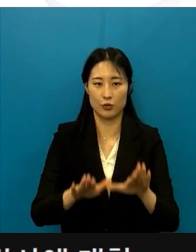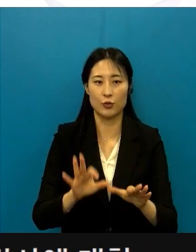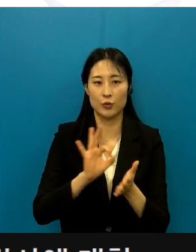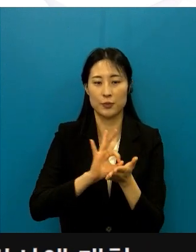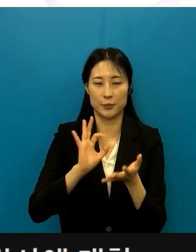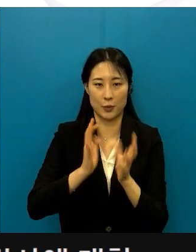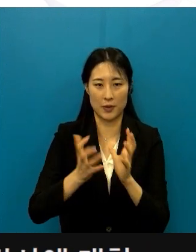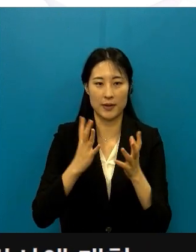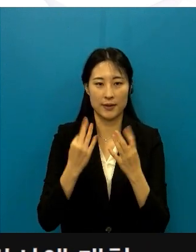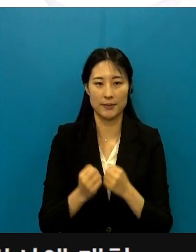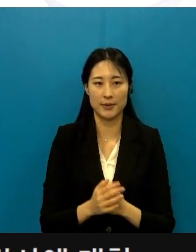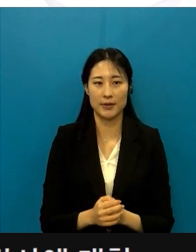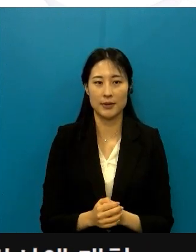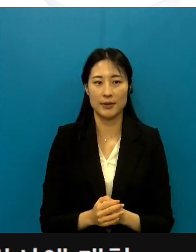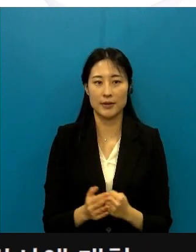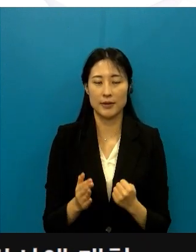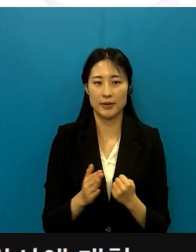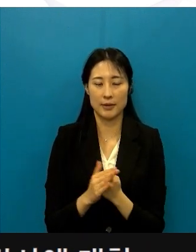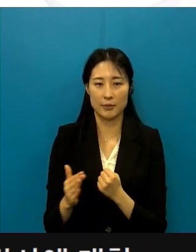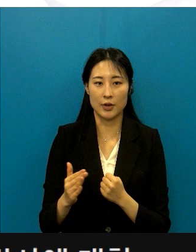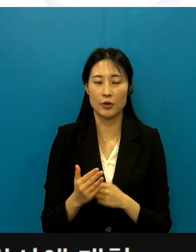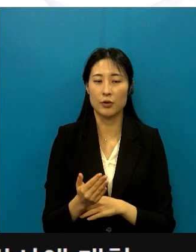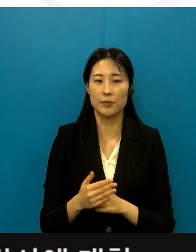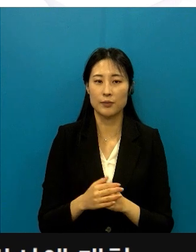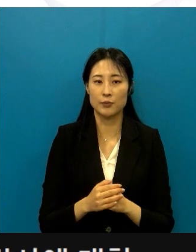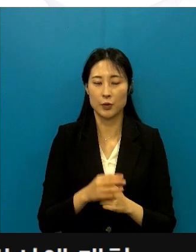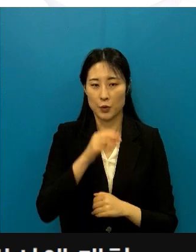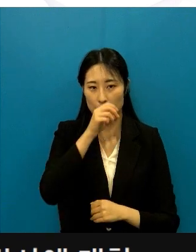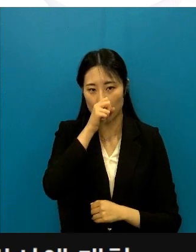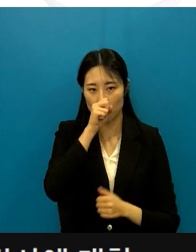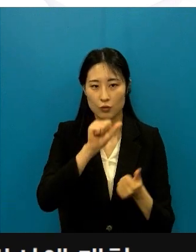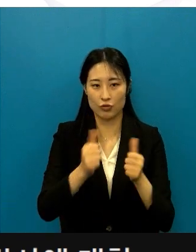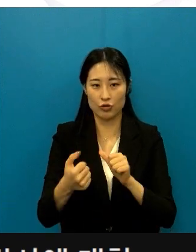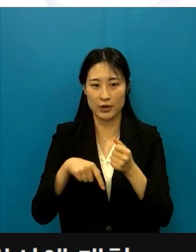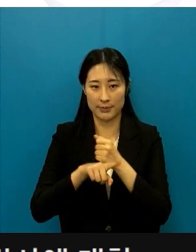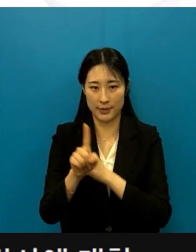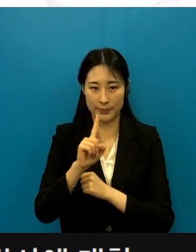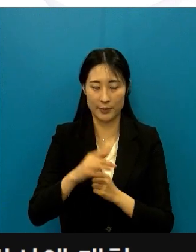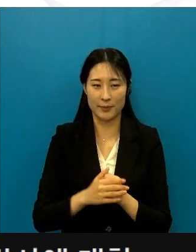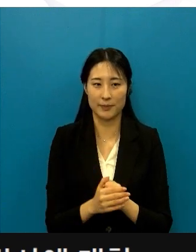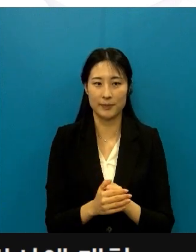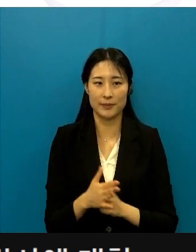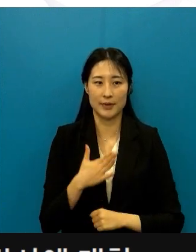seen to be a self-determined death, a death that follows the